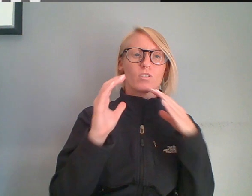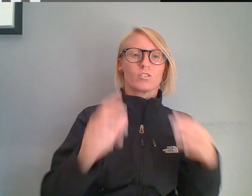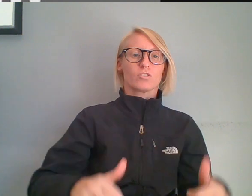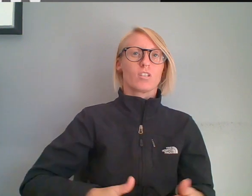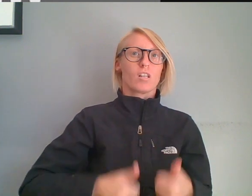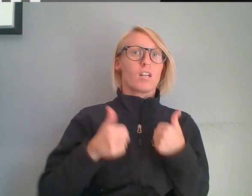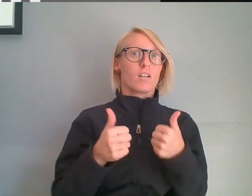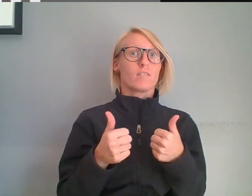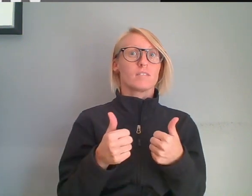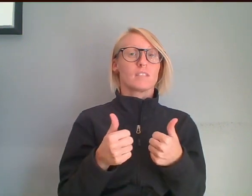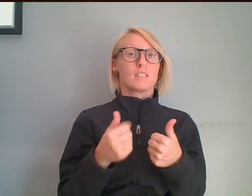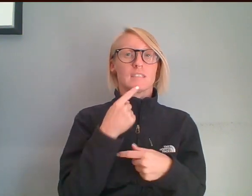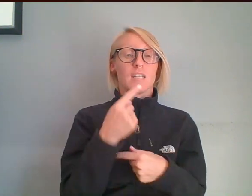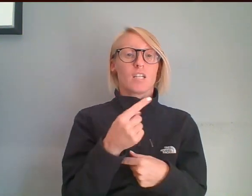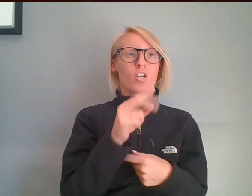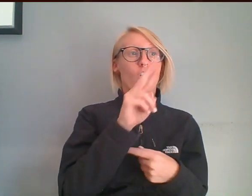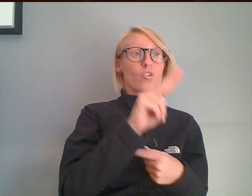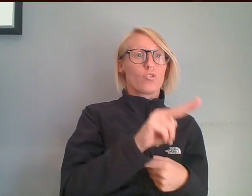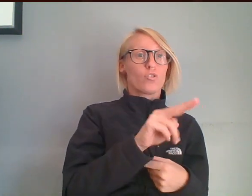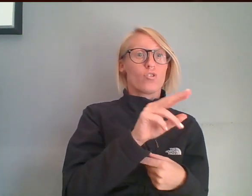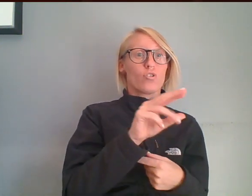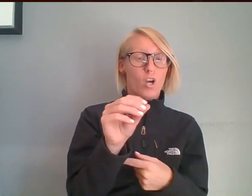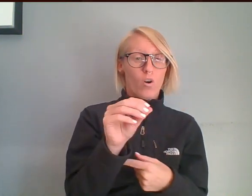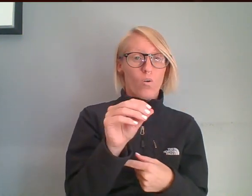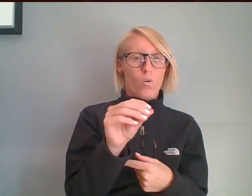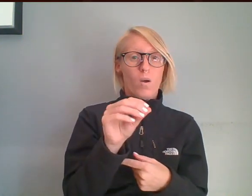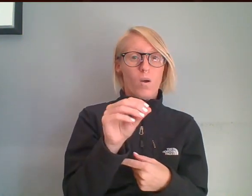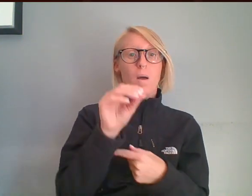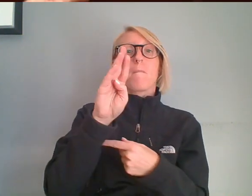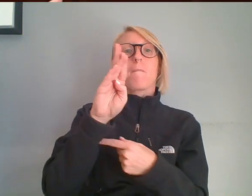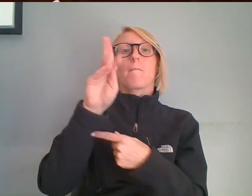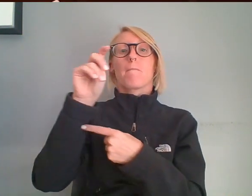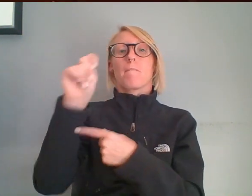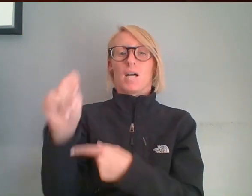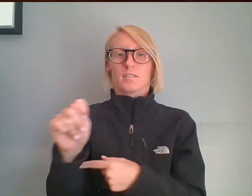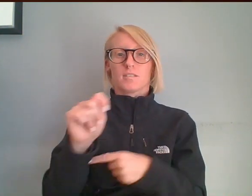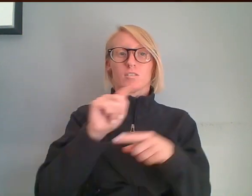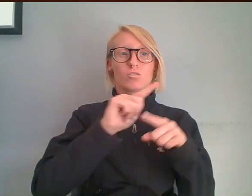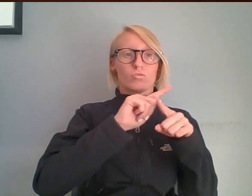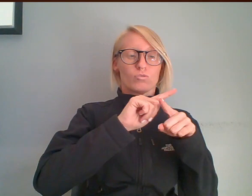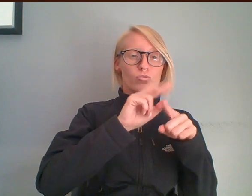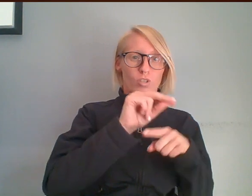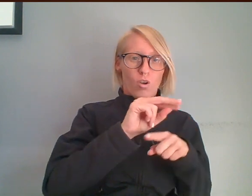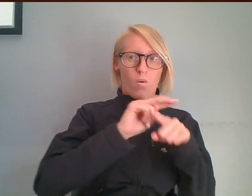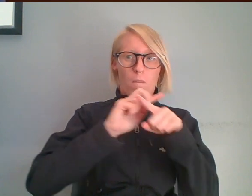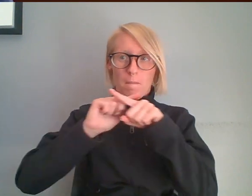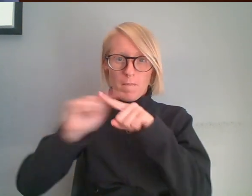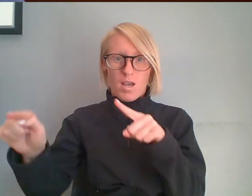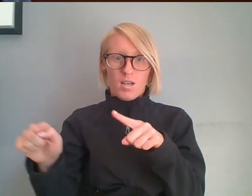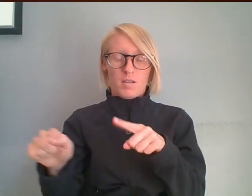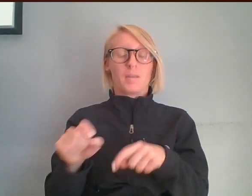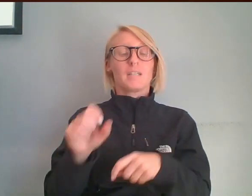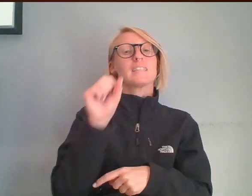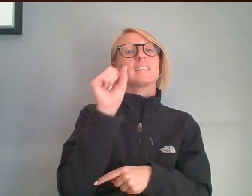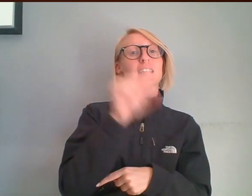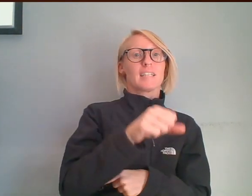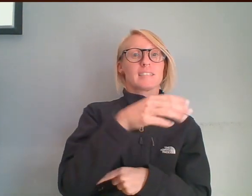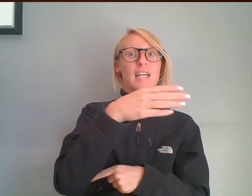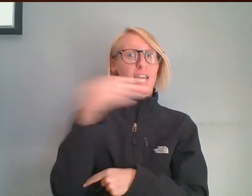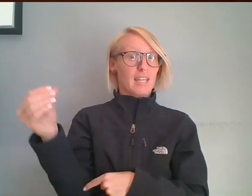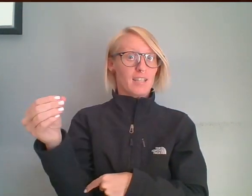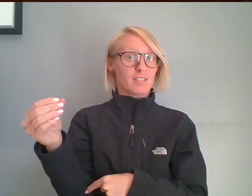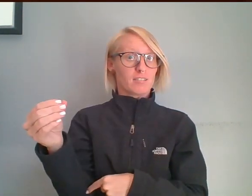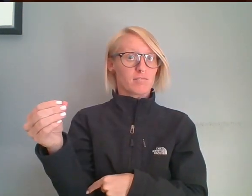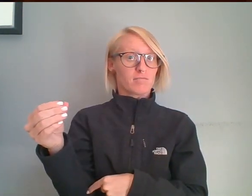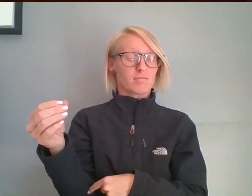no but. Yes and opens up a tremendous amount of opportunities. And this doesn't mean you have to say yes and to